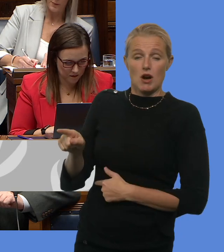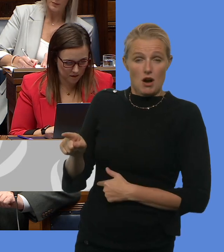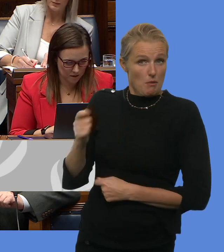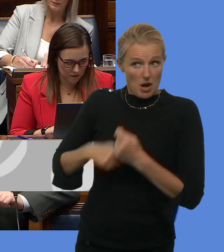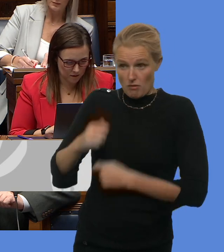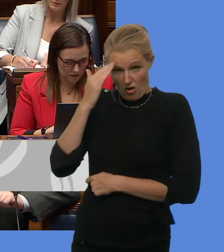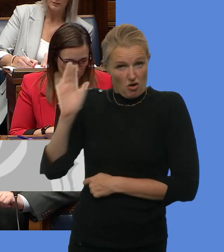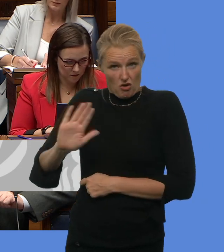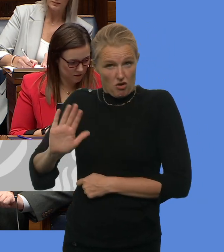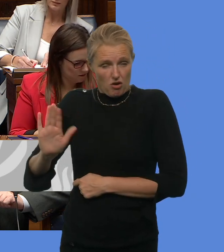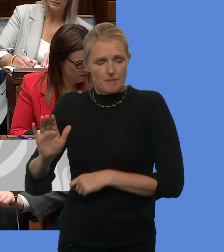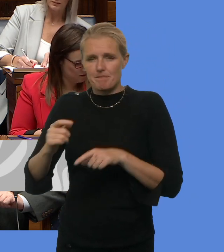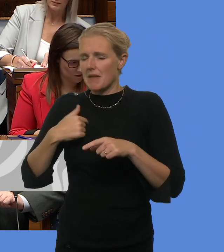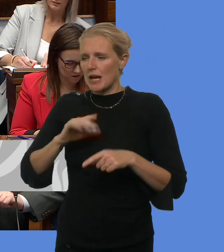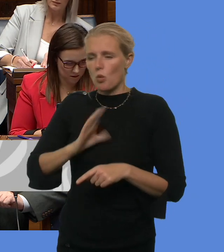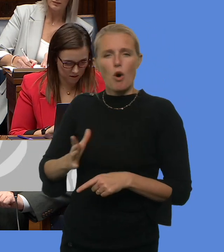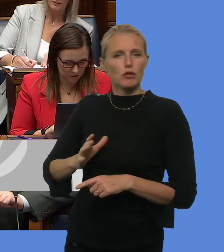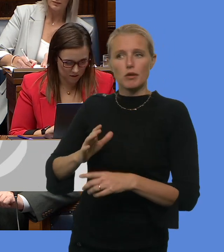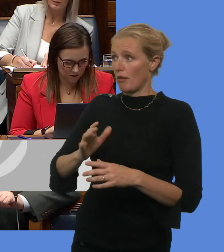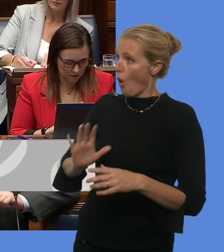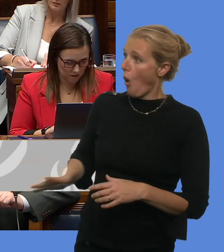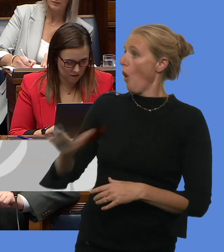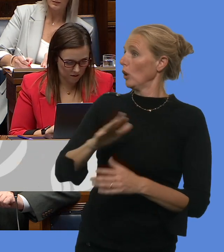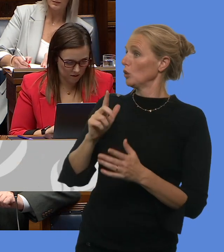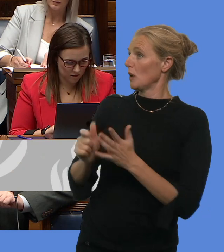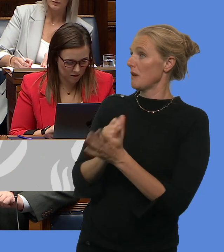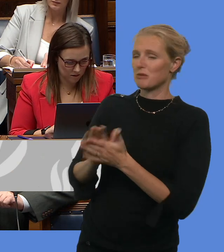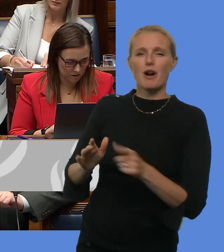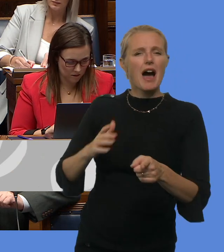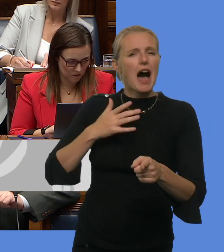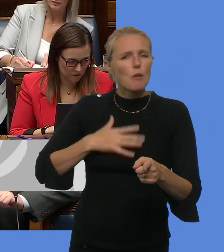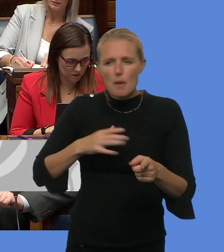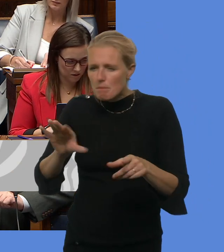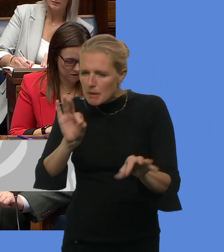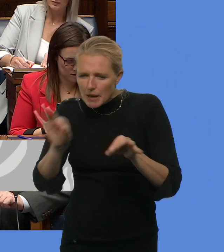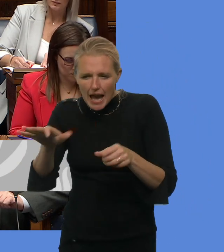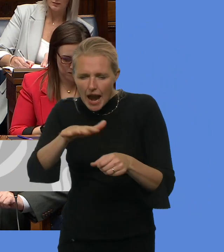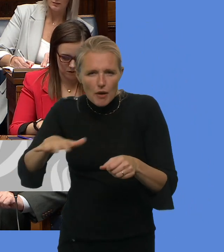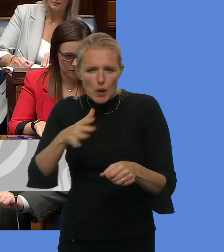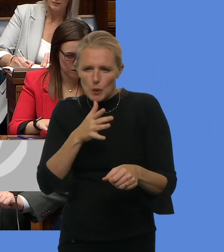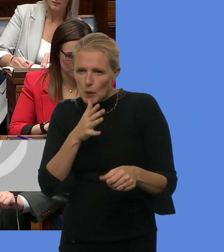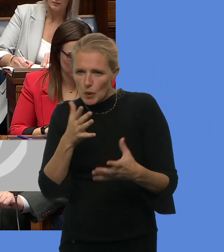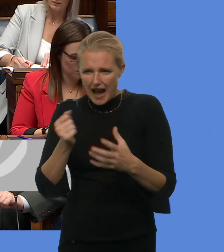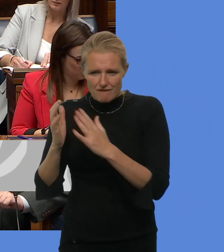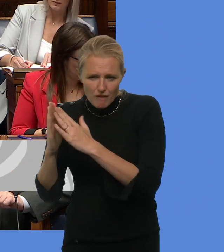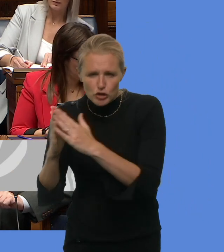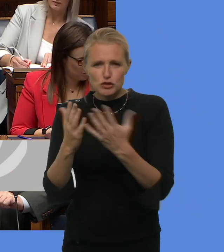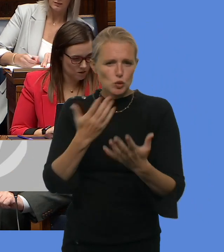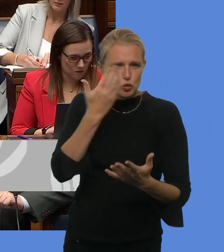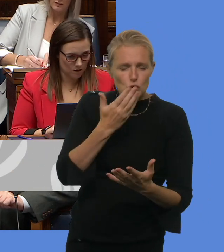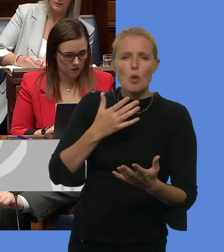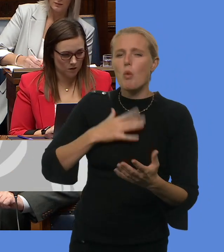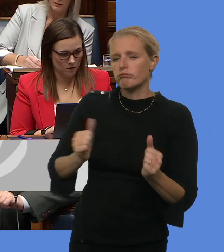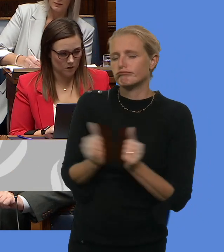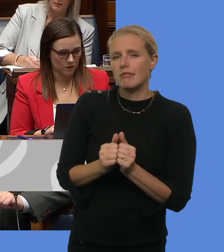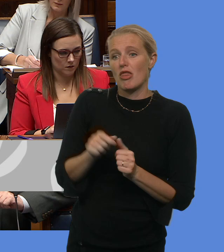at particularly residential areas without through roads on them and to see if a reduction of 20 mile an hour would increase